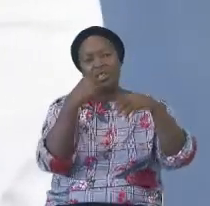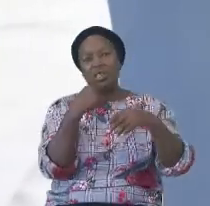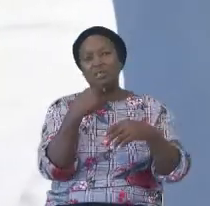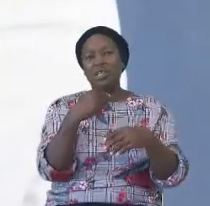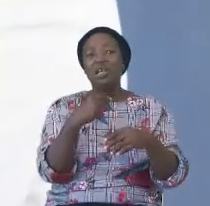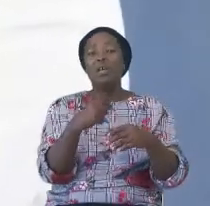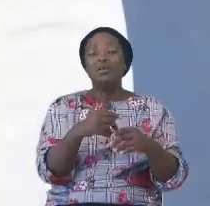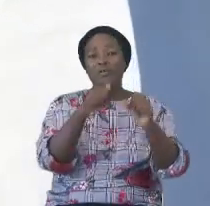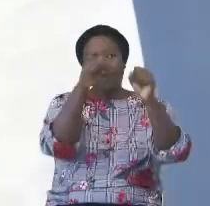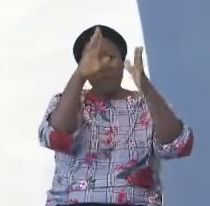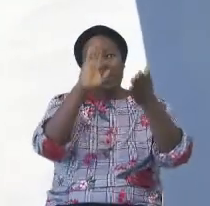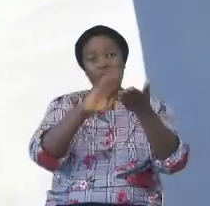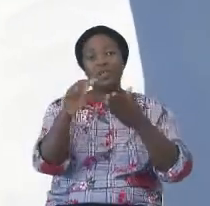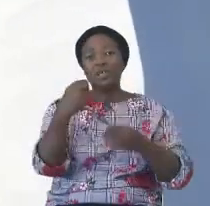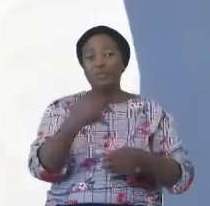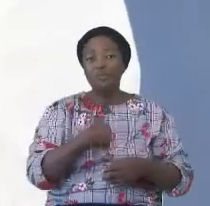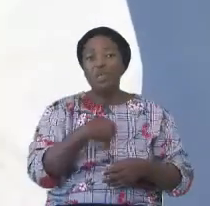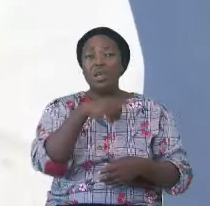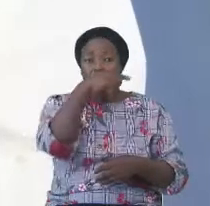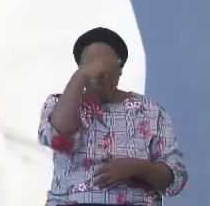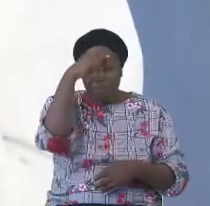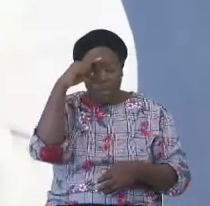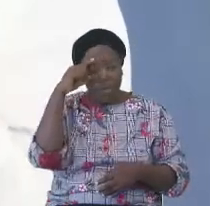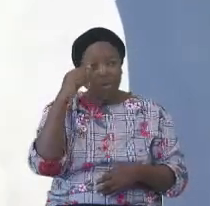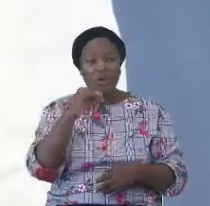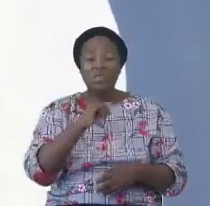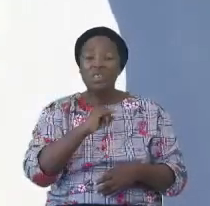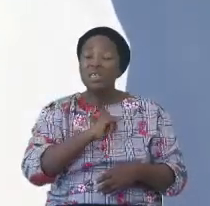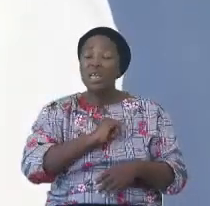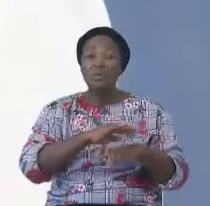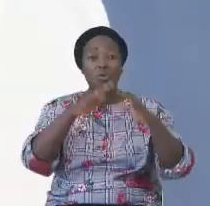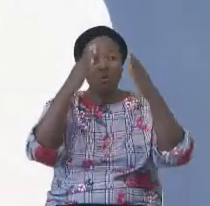the Heavenly Father, Father, forgive me